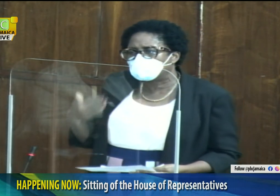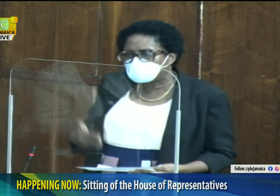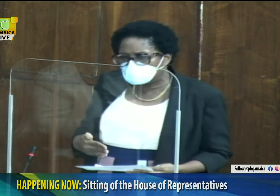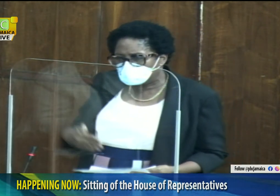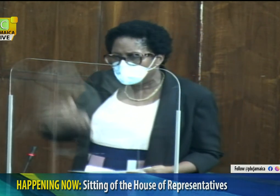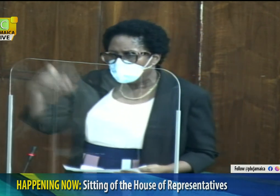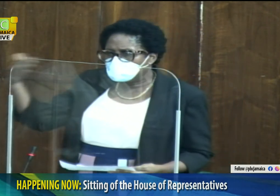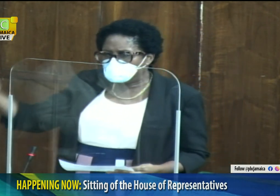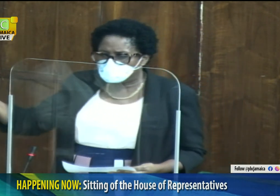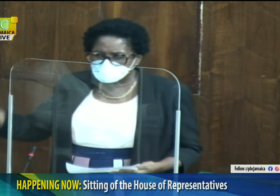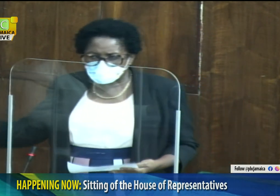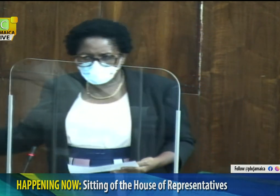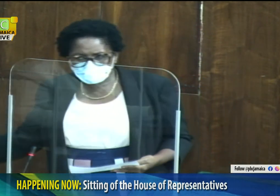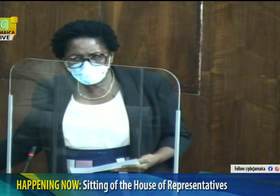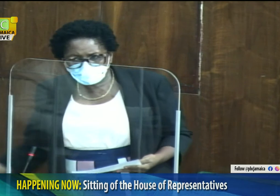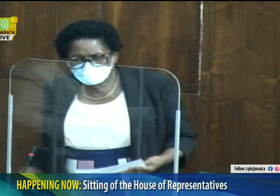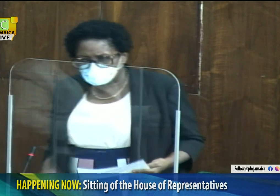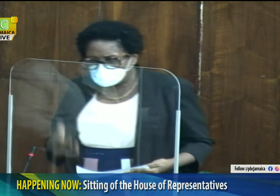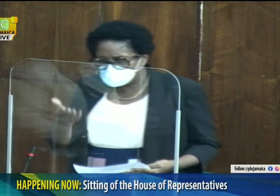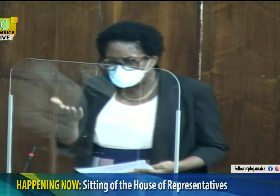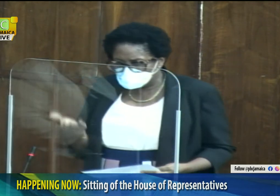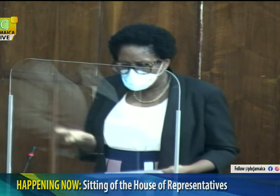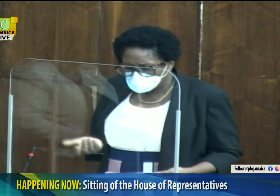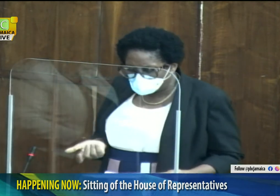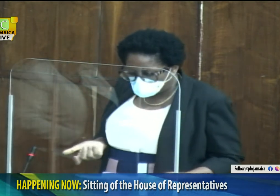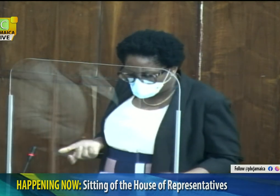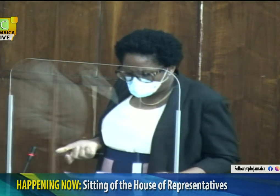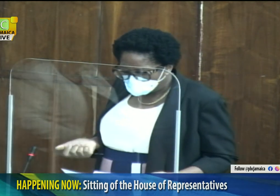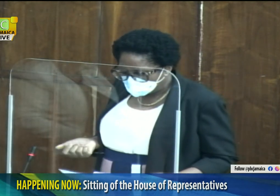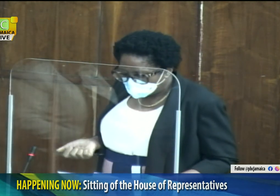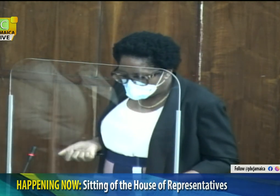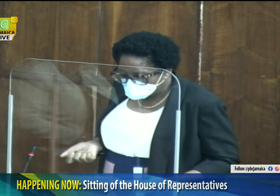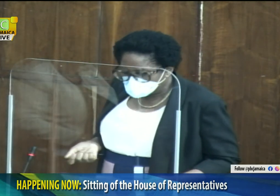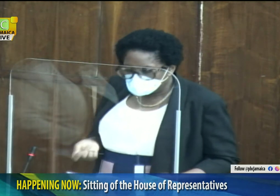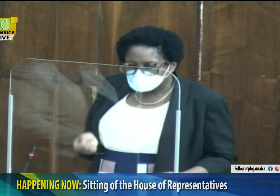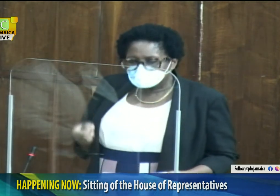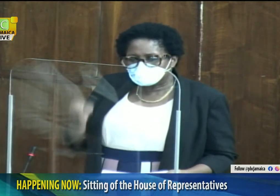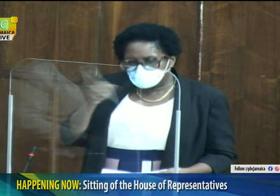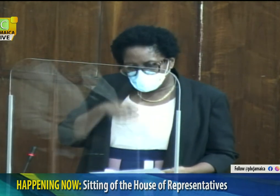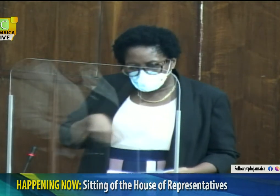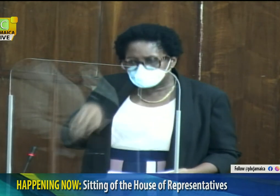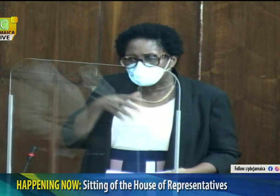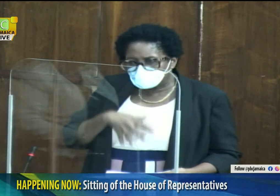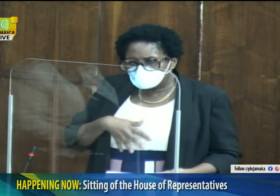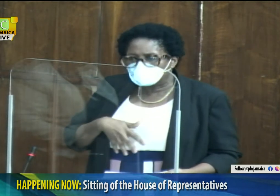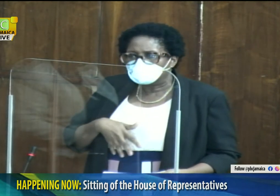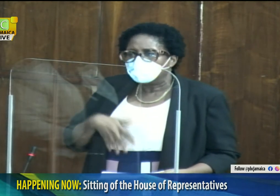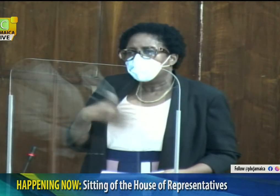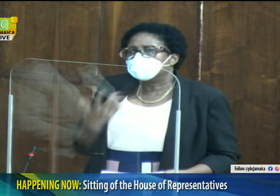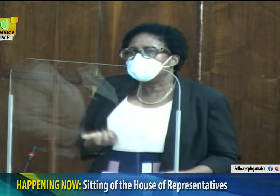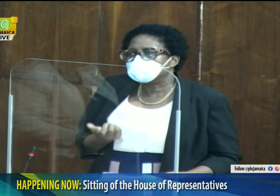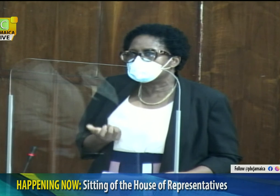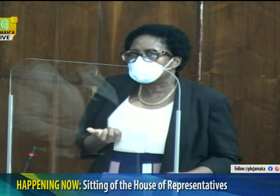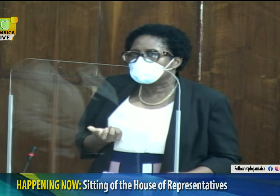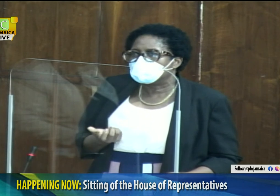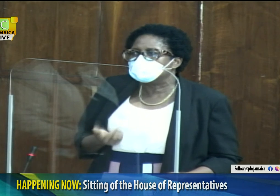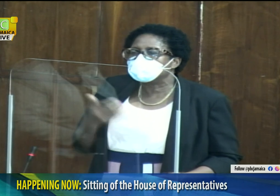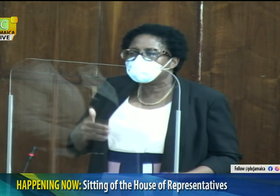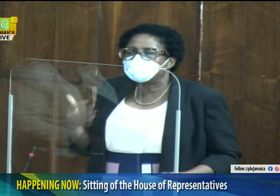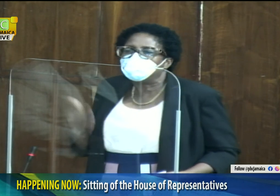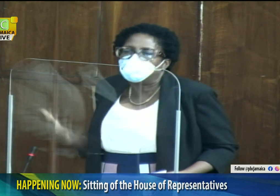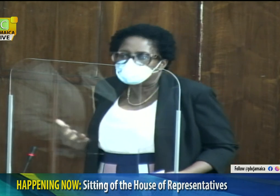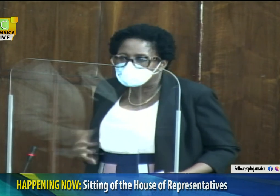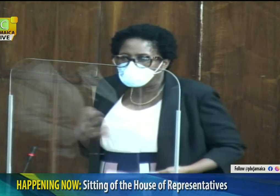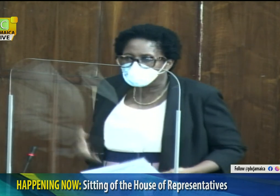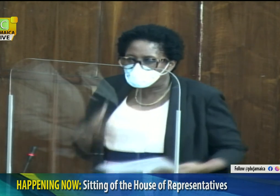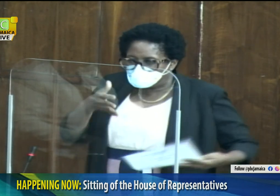of when the pep exam was going to be done and the changes know that um they are